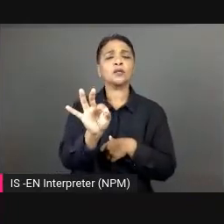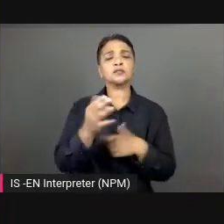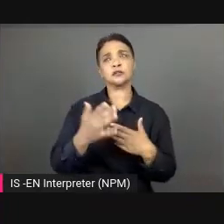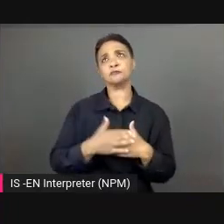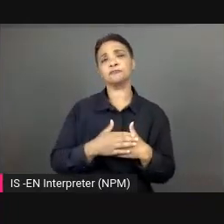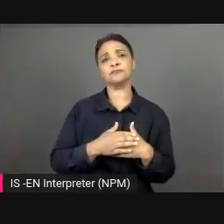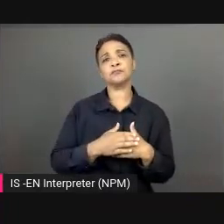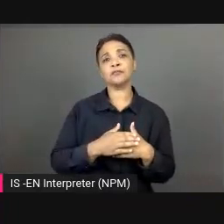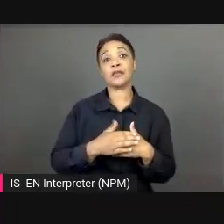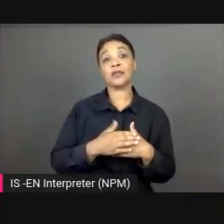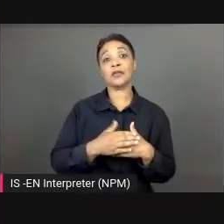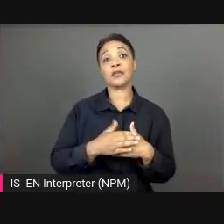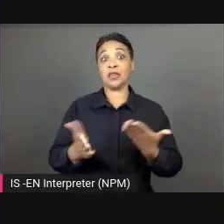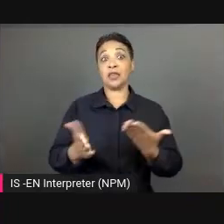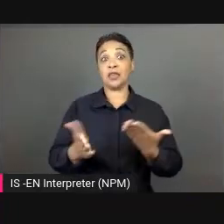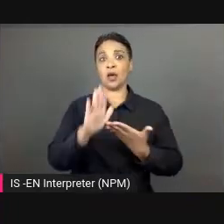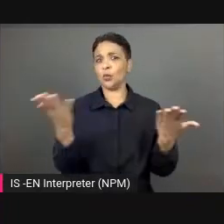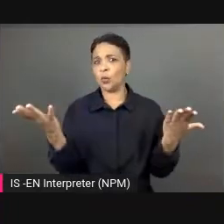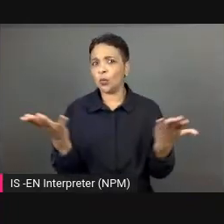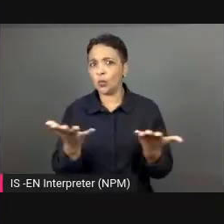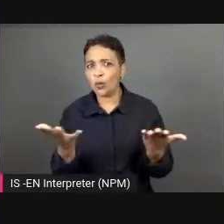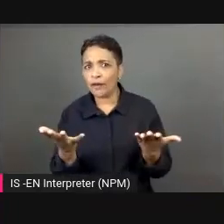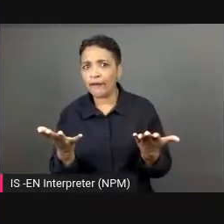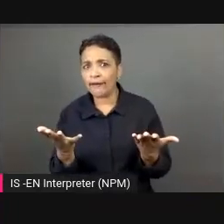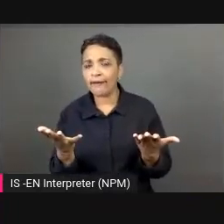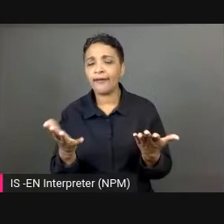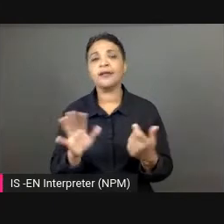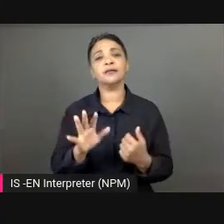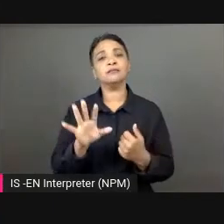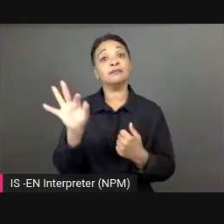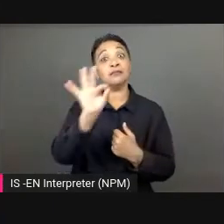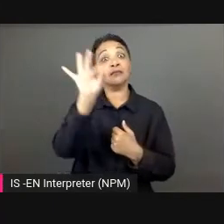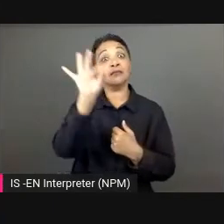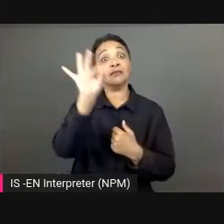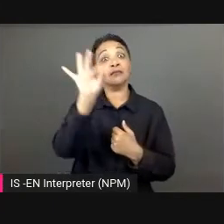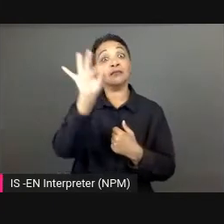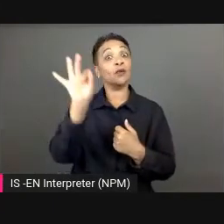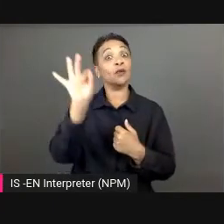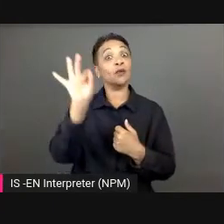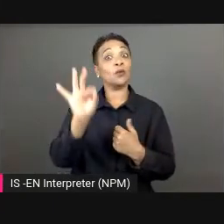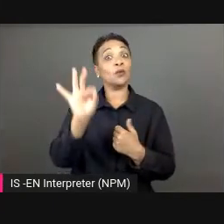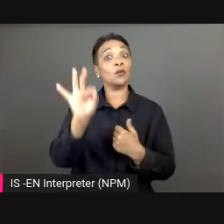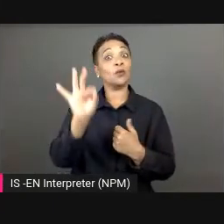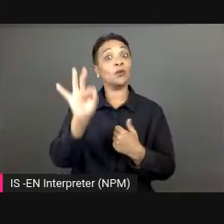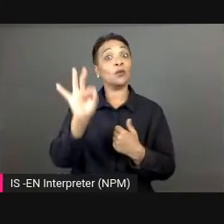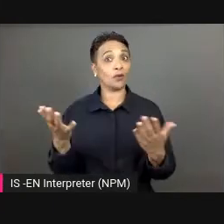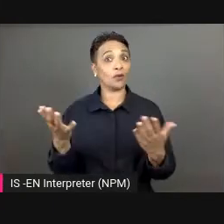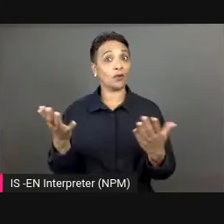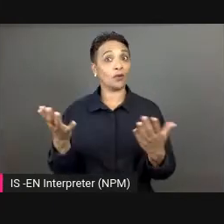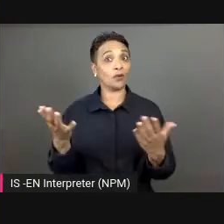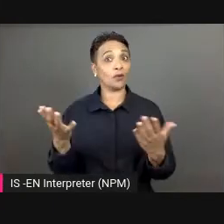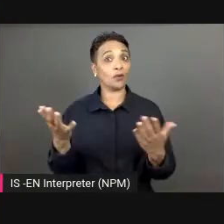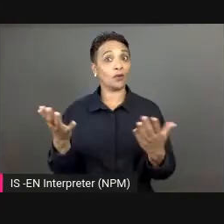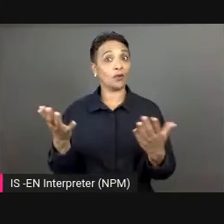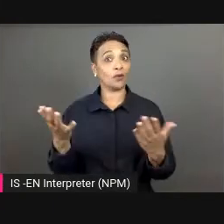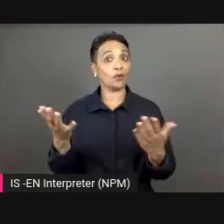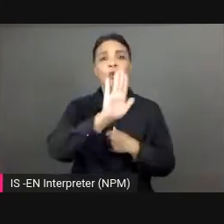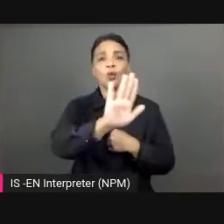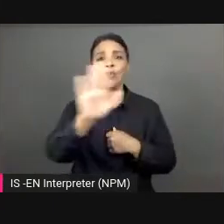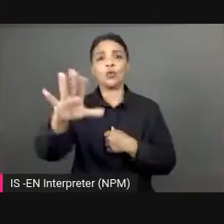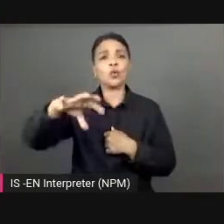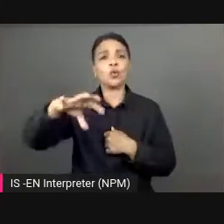today. And here we are asking you to answer the question on the poll about which country are you logging in